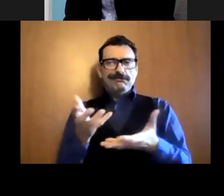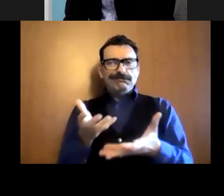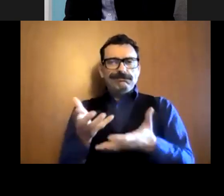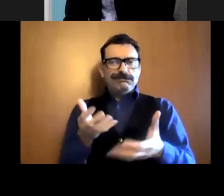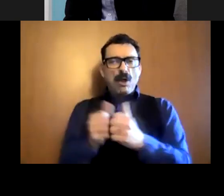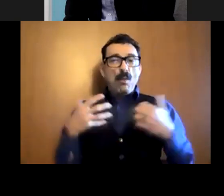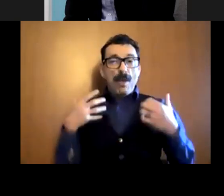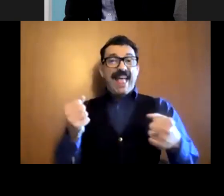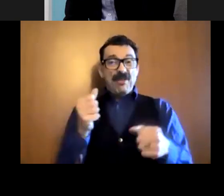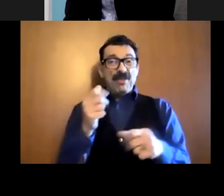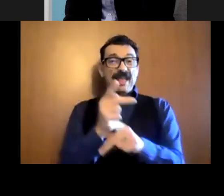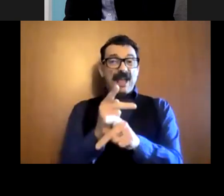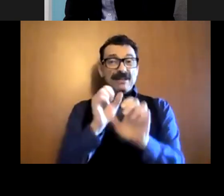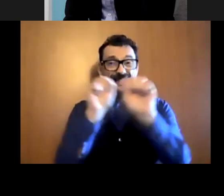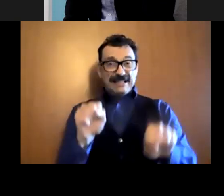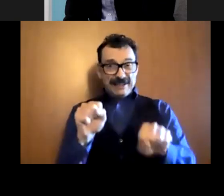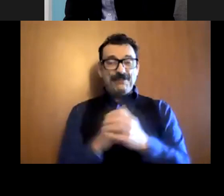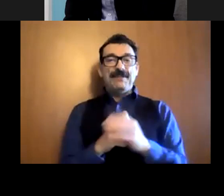York State,